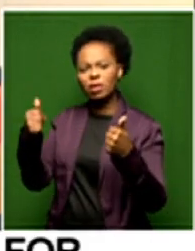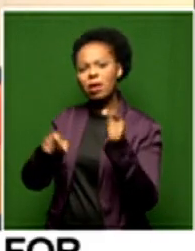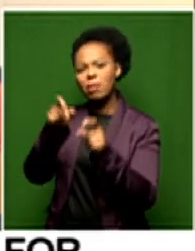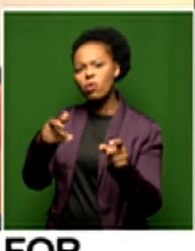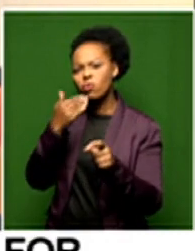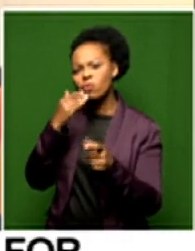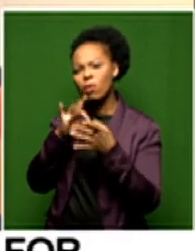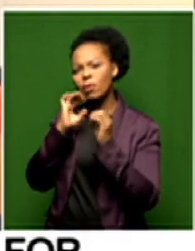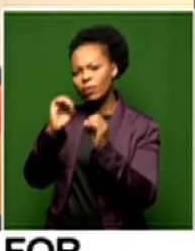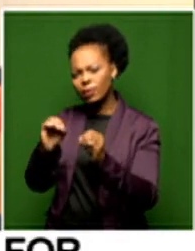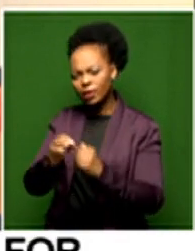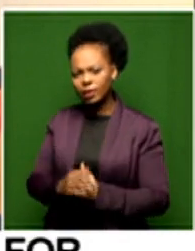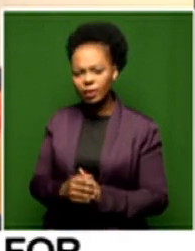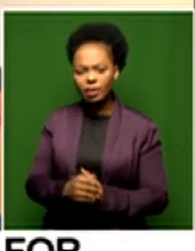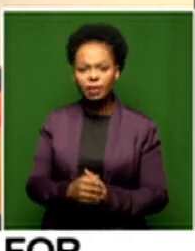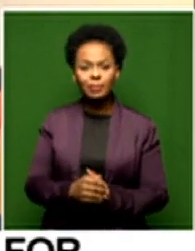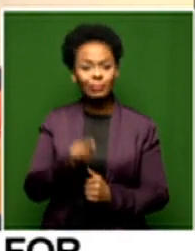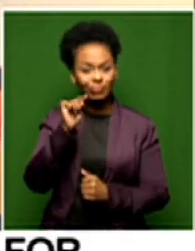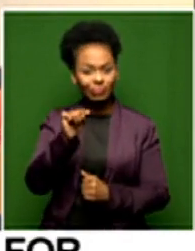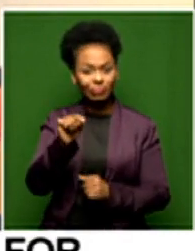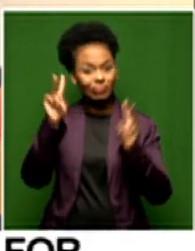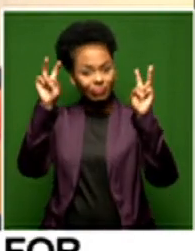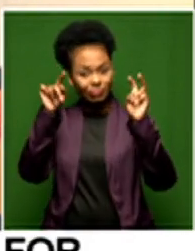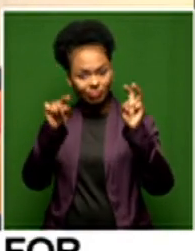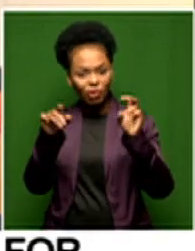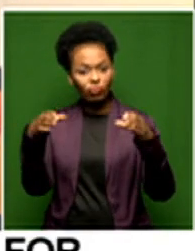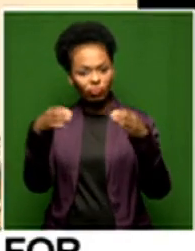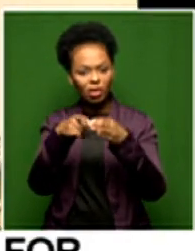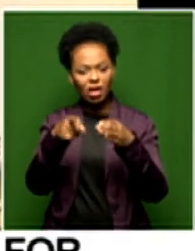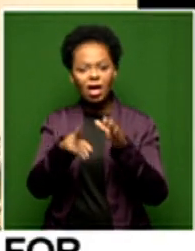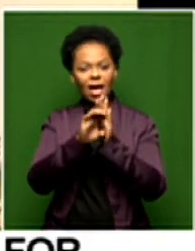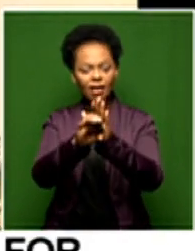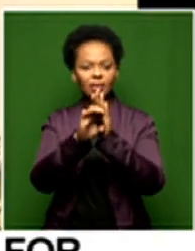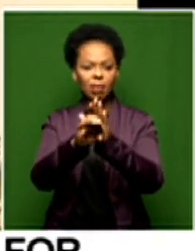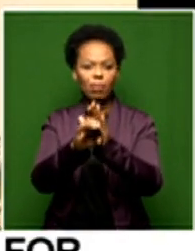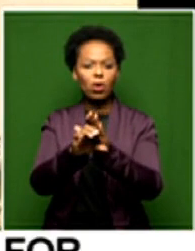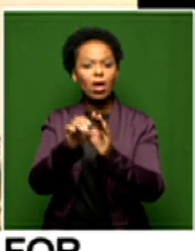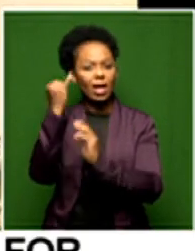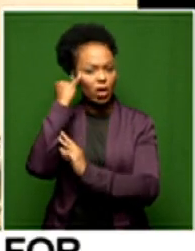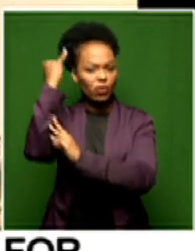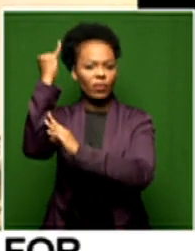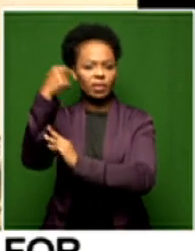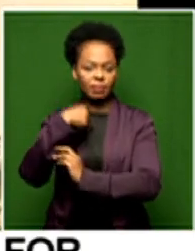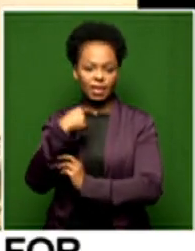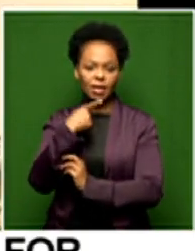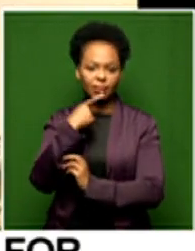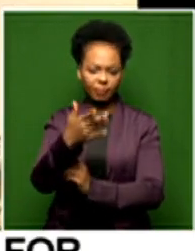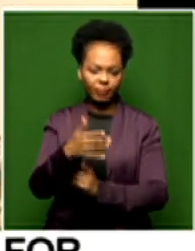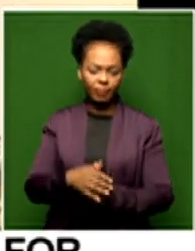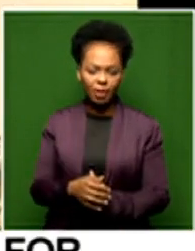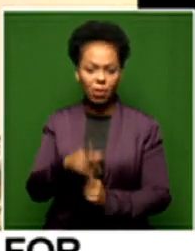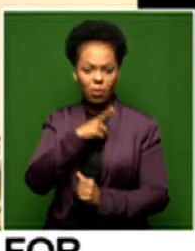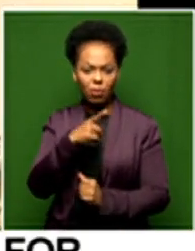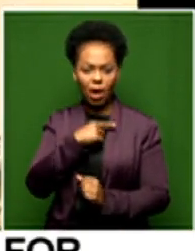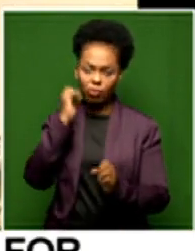homelessness. The LaundReCycle is a very good example of that kind of innovation that I mentioned earlier. So we're looking